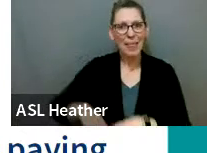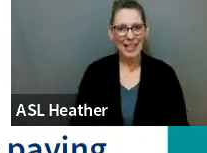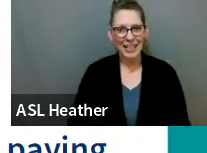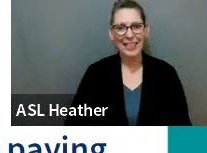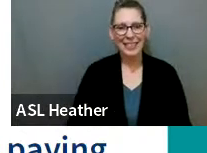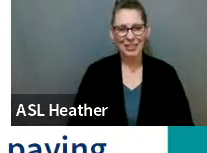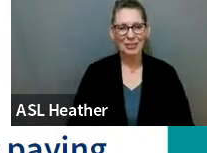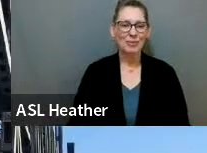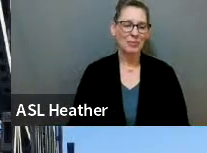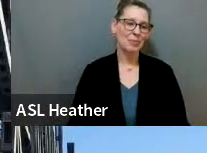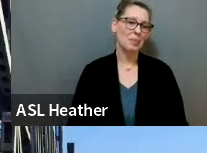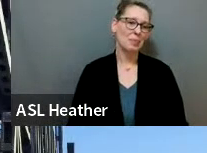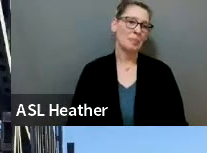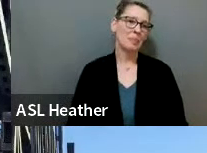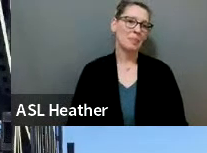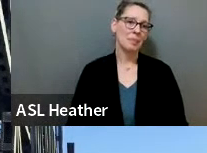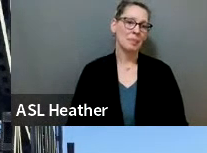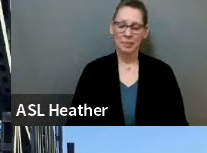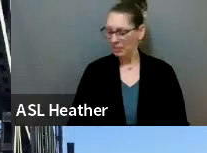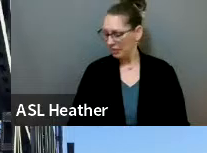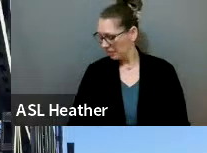Next slide.